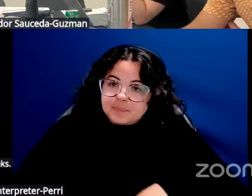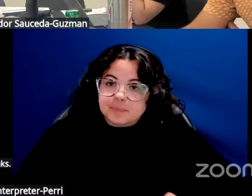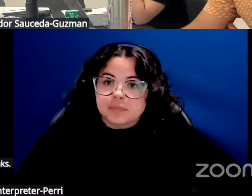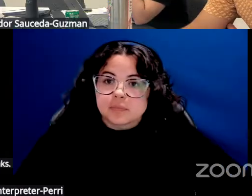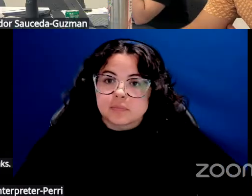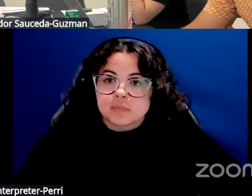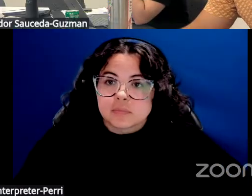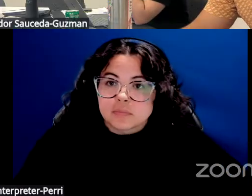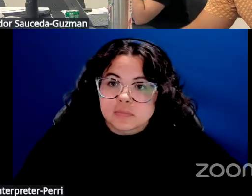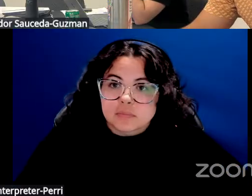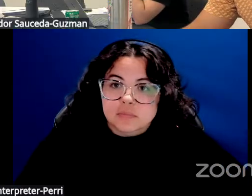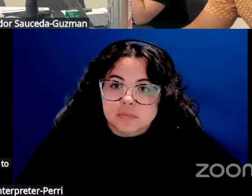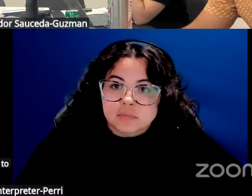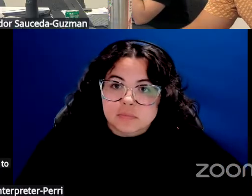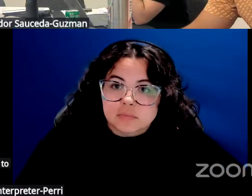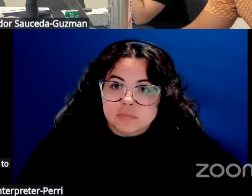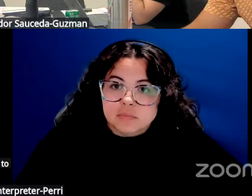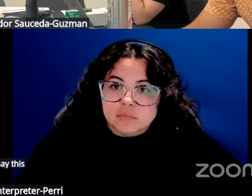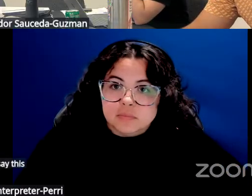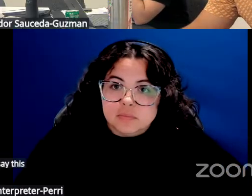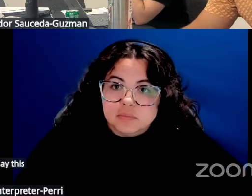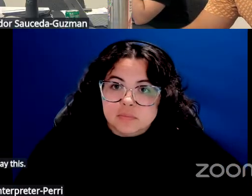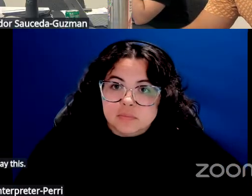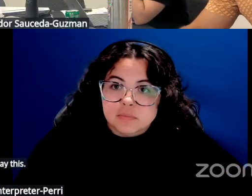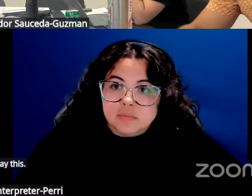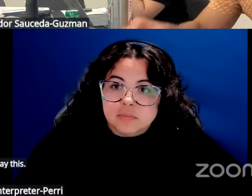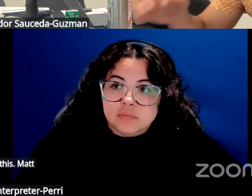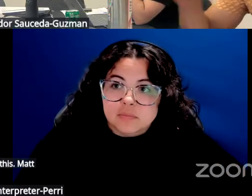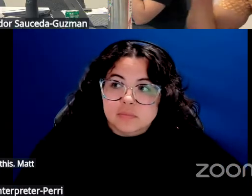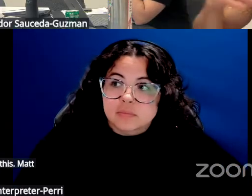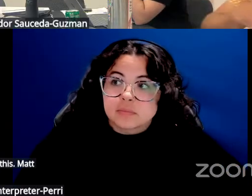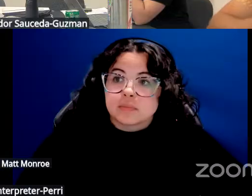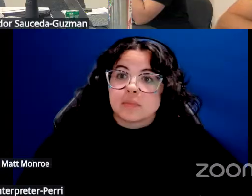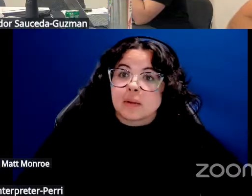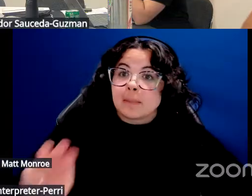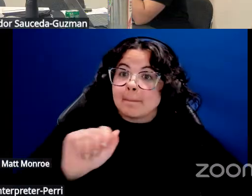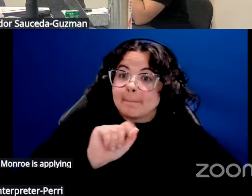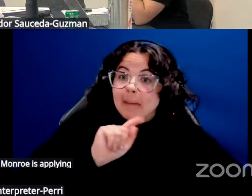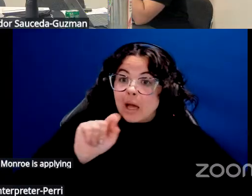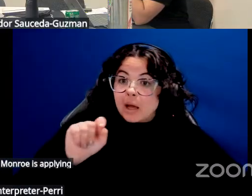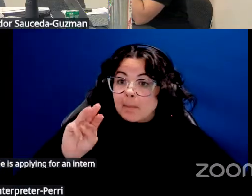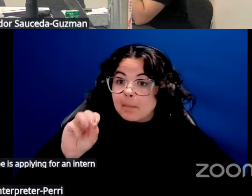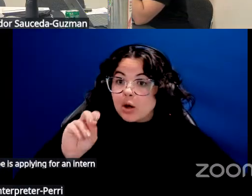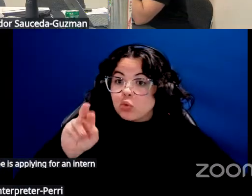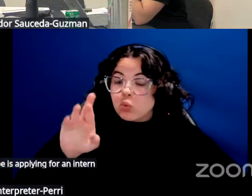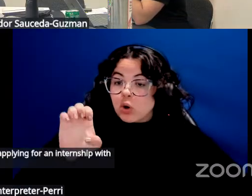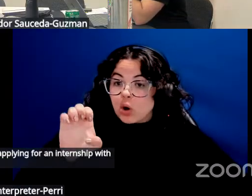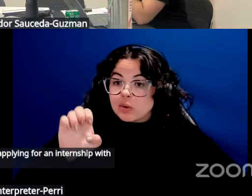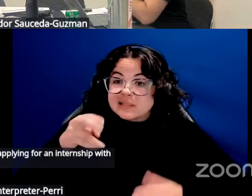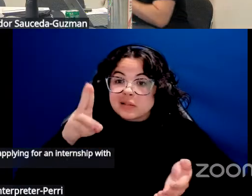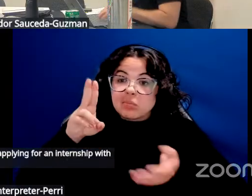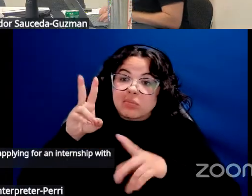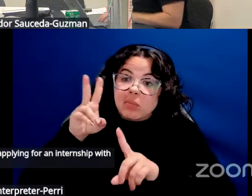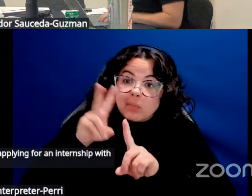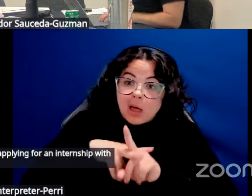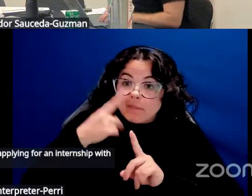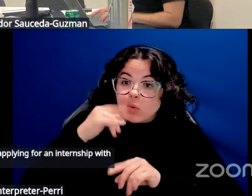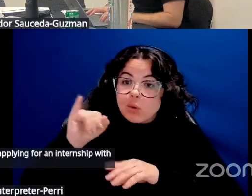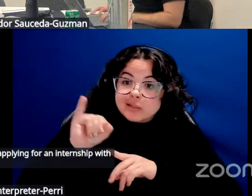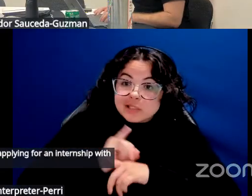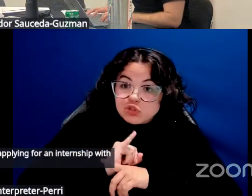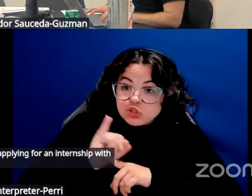So I'm just gonna say this, Matt Monroe is applying for an internship with our Trash and Beautification